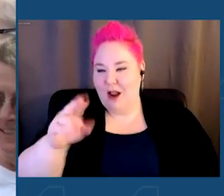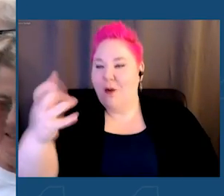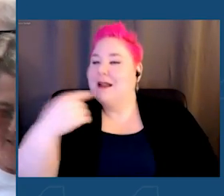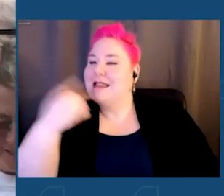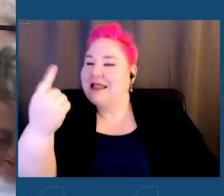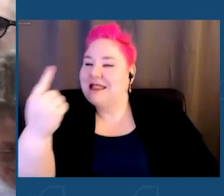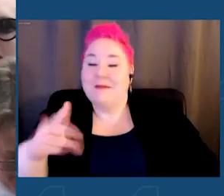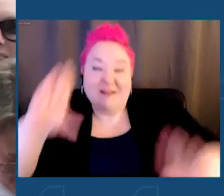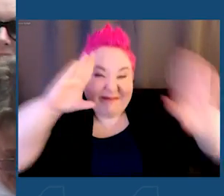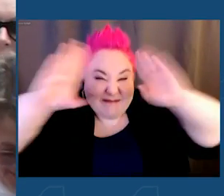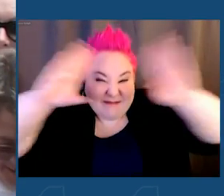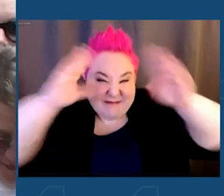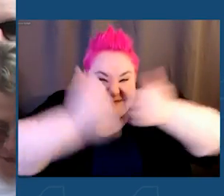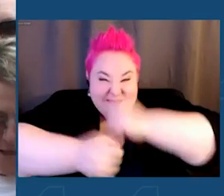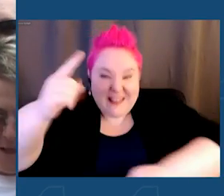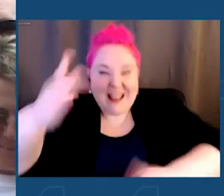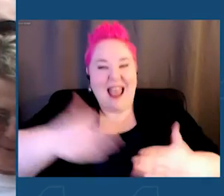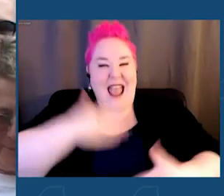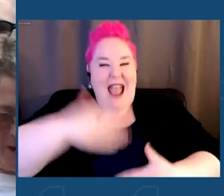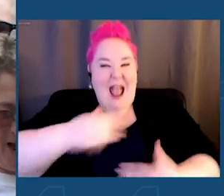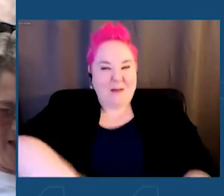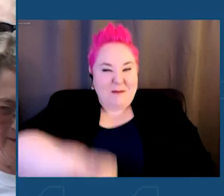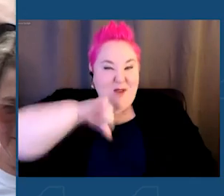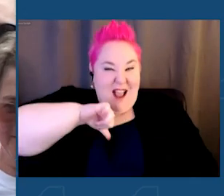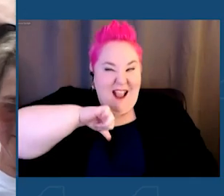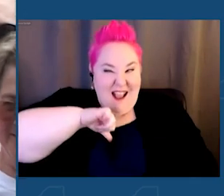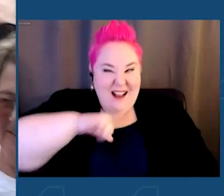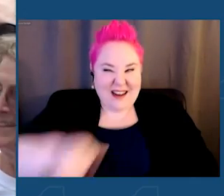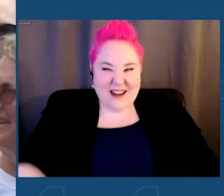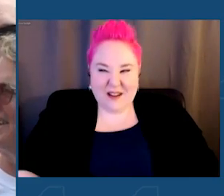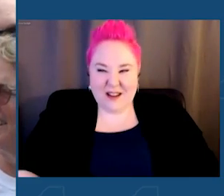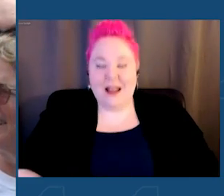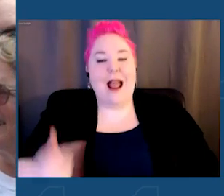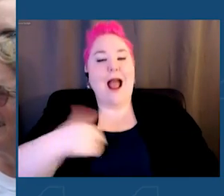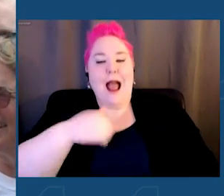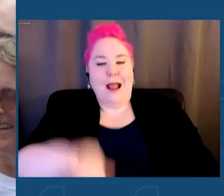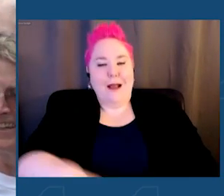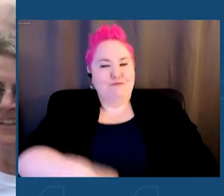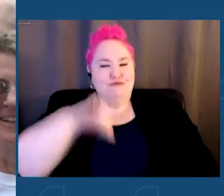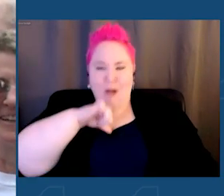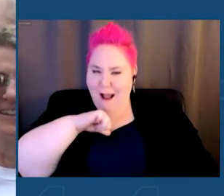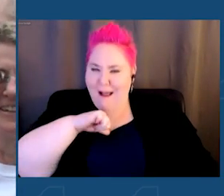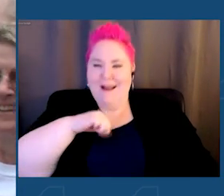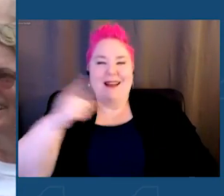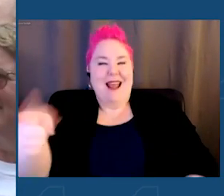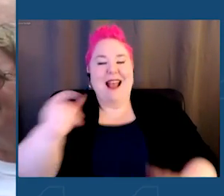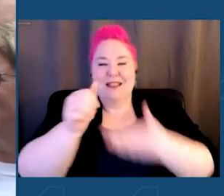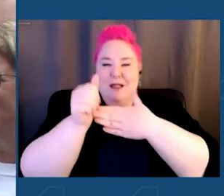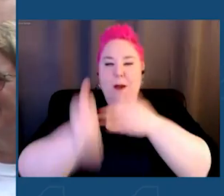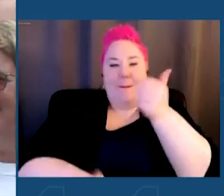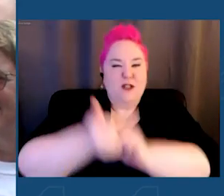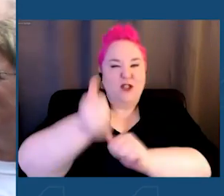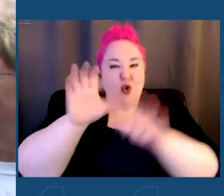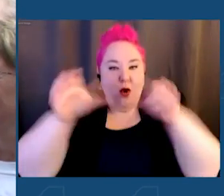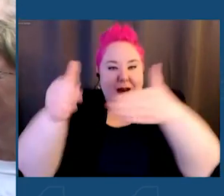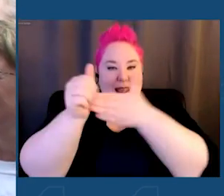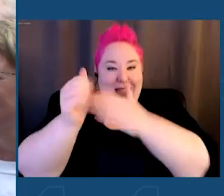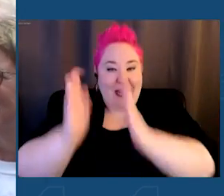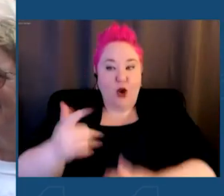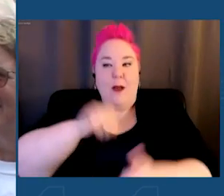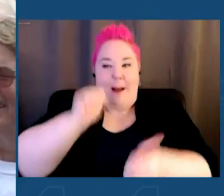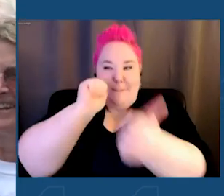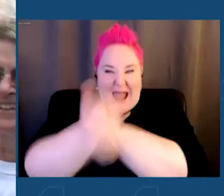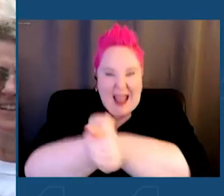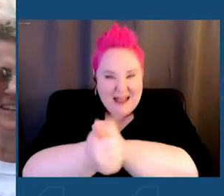Hello, everybody. Happy Pride. I am proud as Majority Leader we passed the